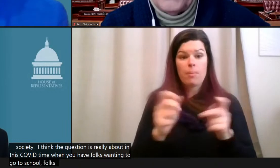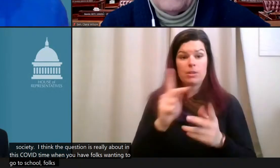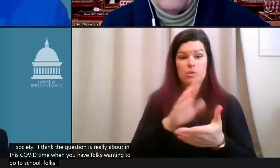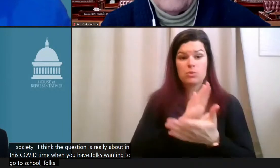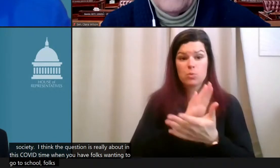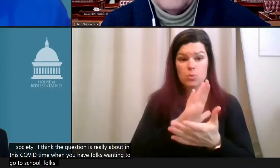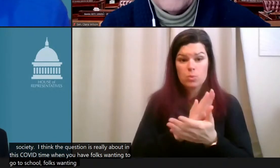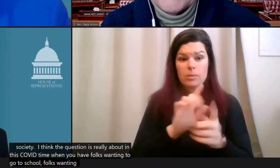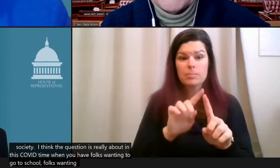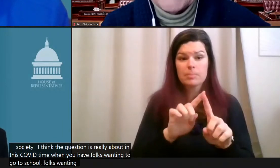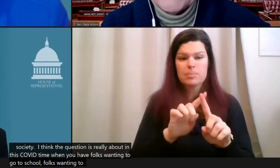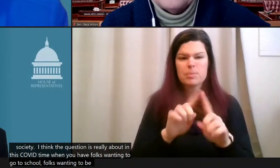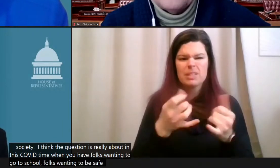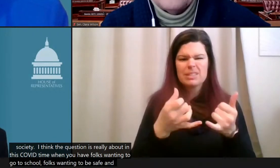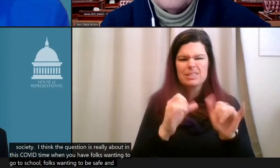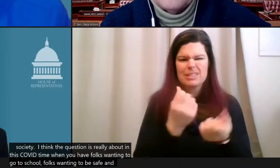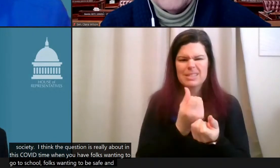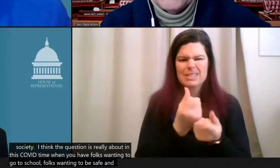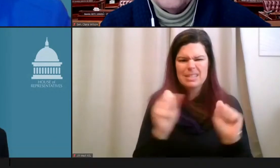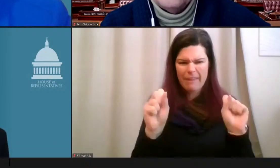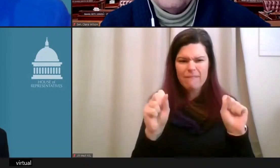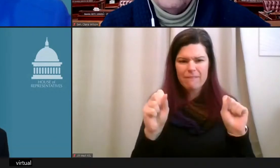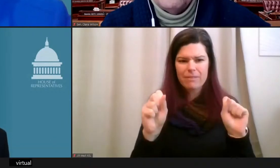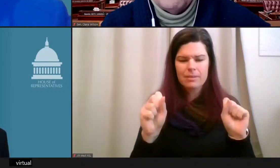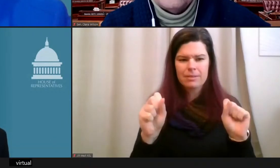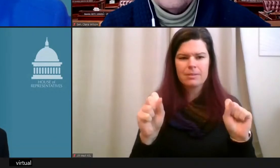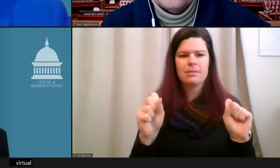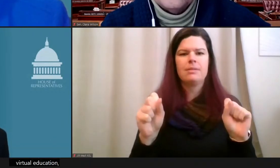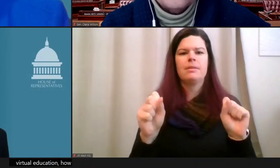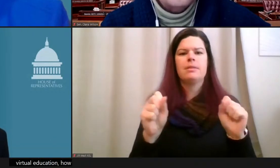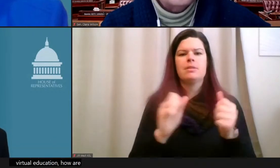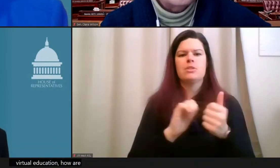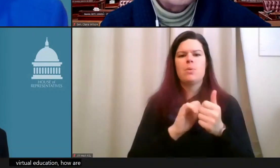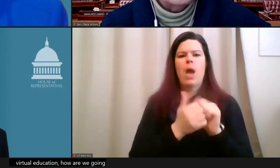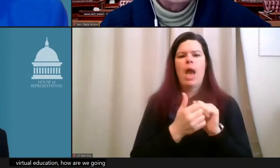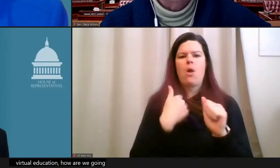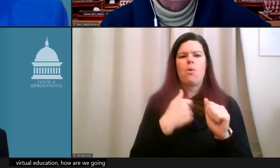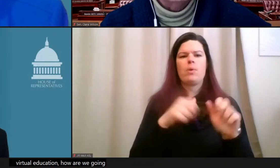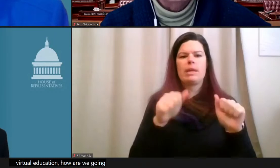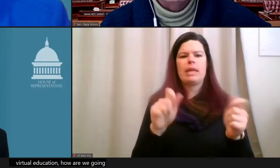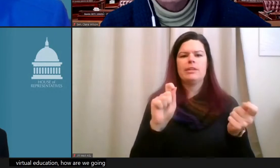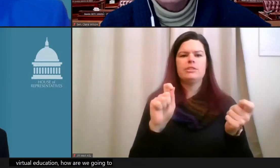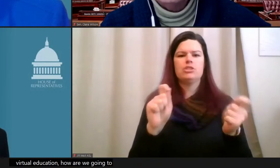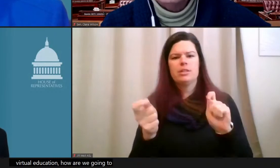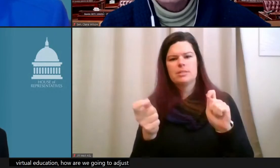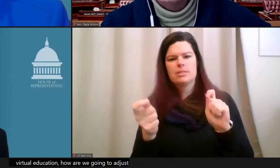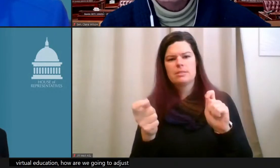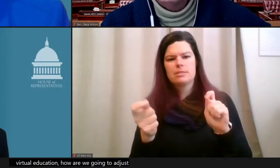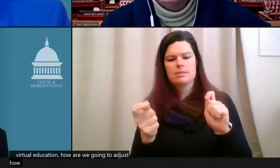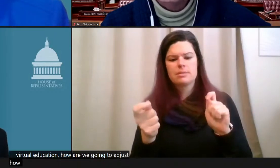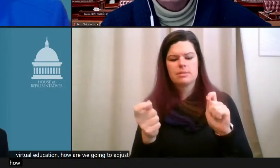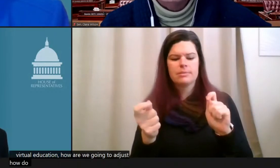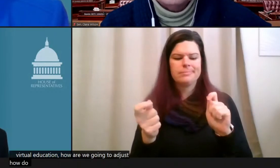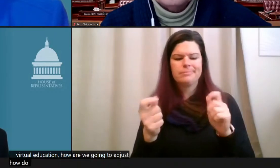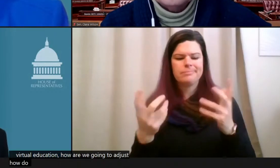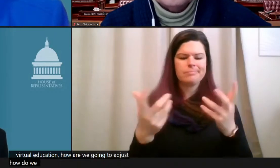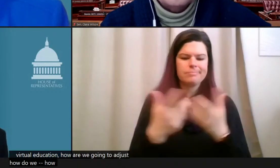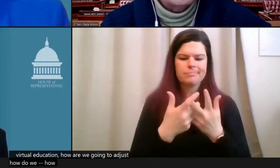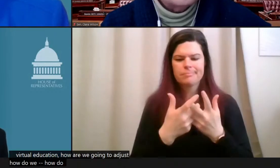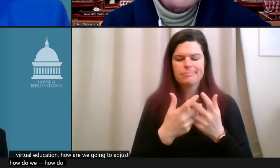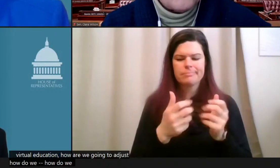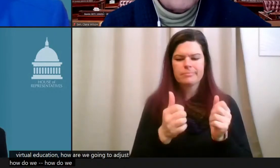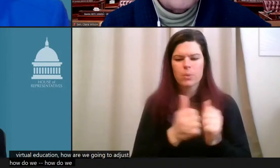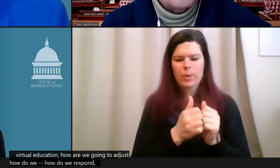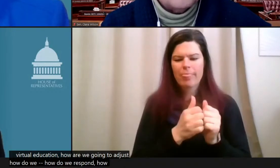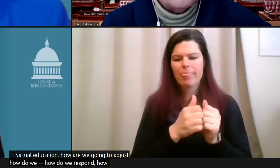and use virtual education, how are we going to adjust? How do we respond? How do we give people